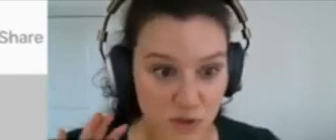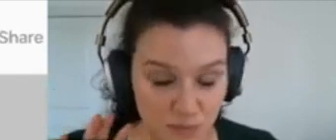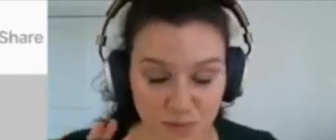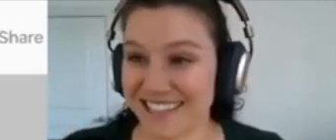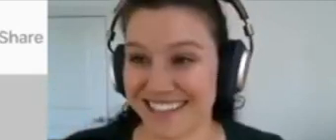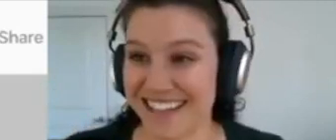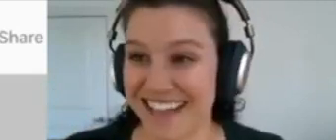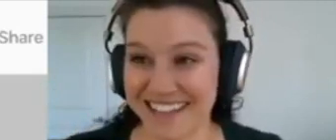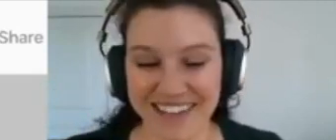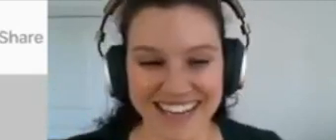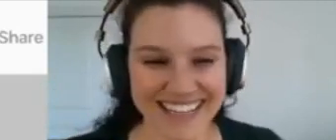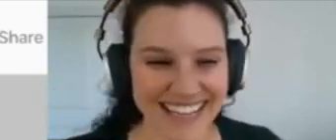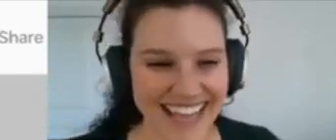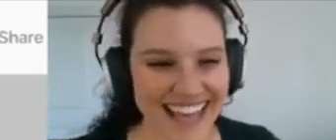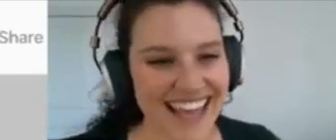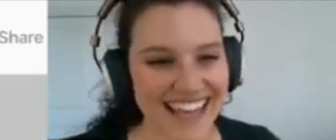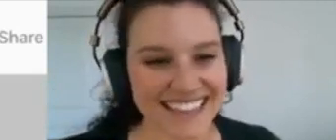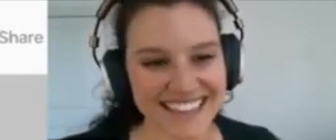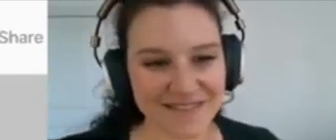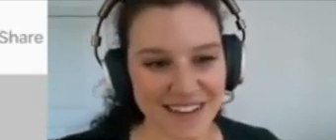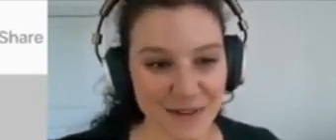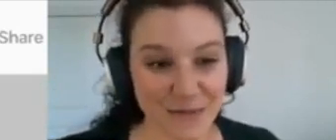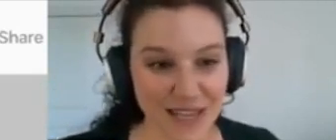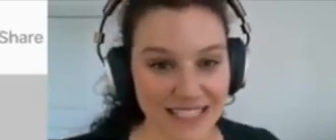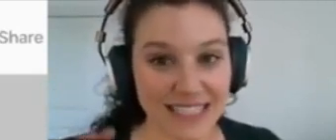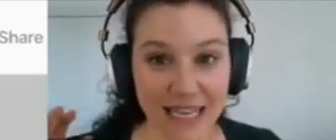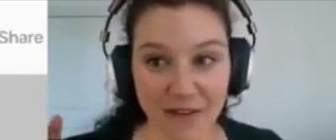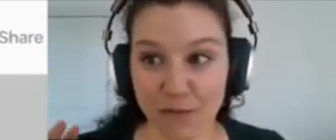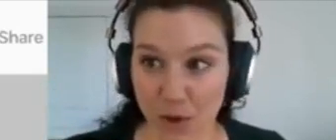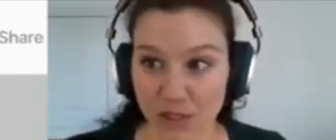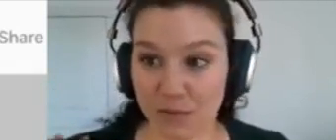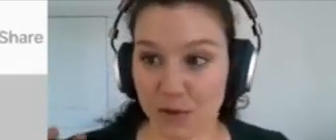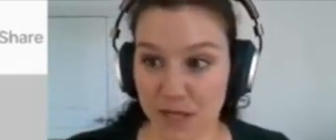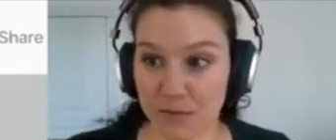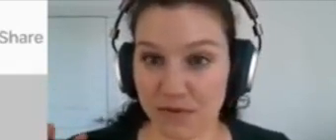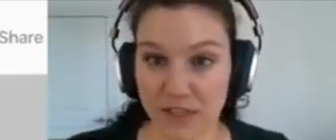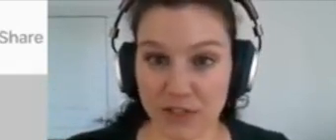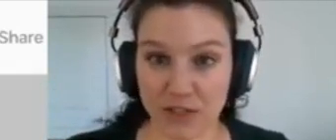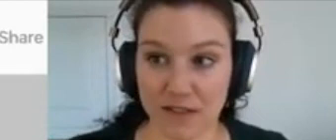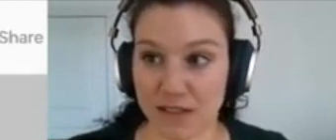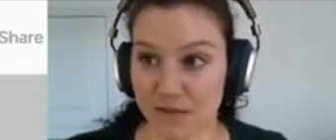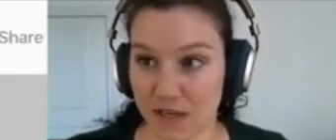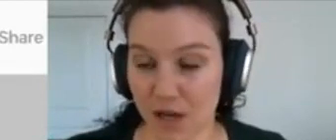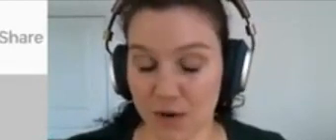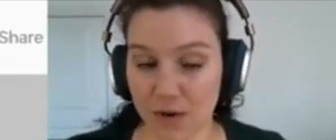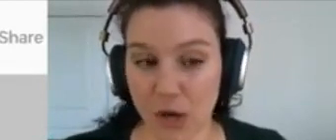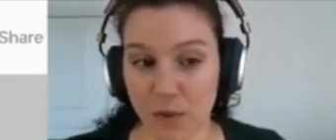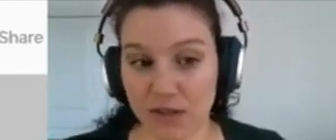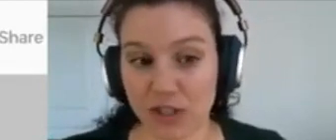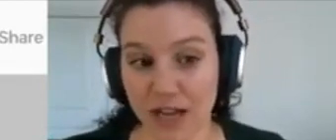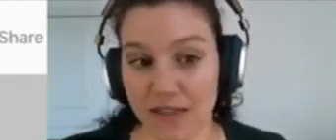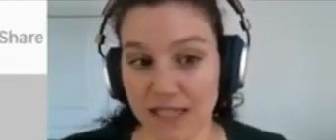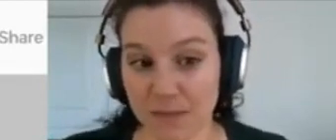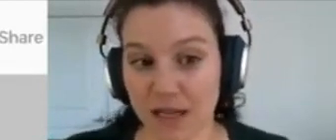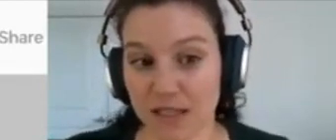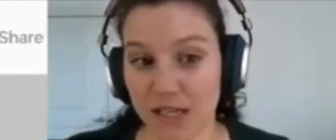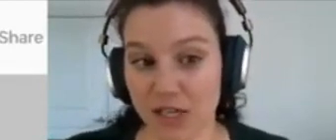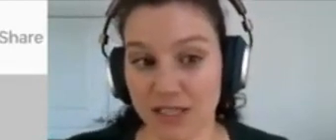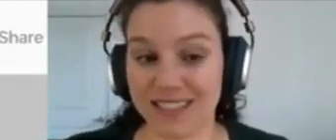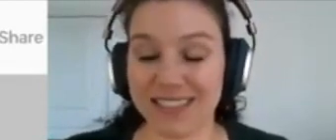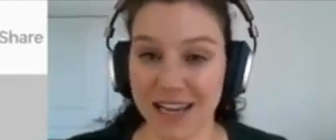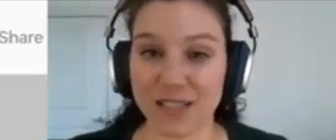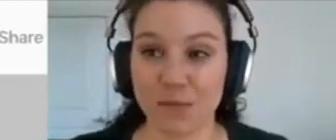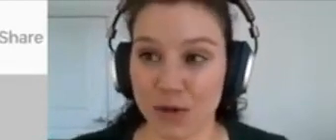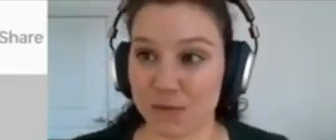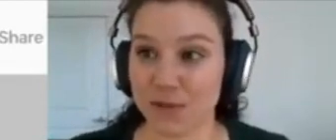It's surprisingly accurate. And if we did have multiple people featured in this video, we could check this box here